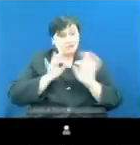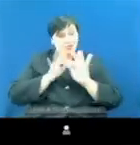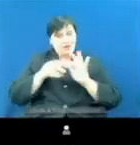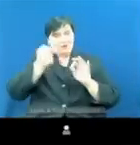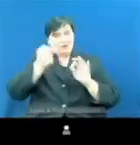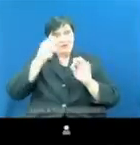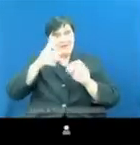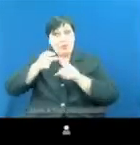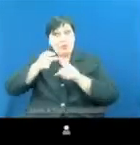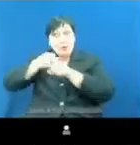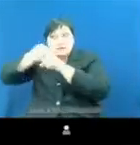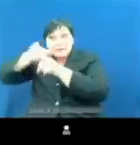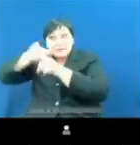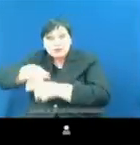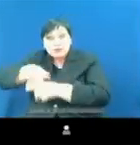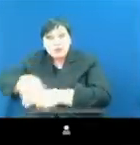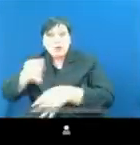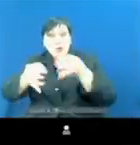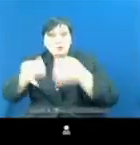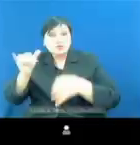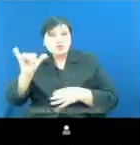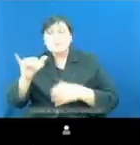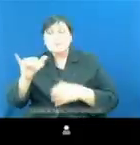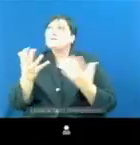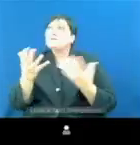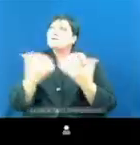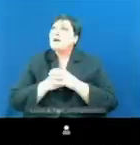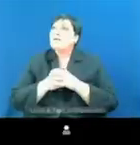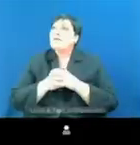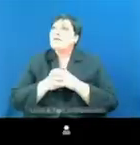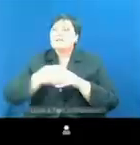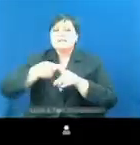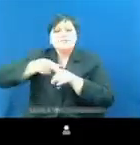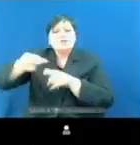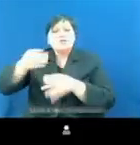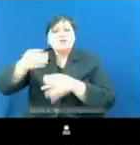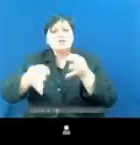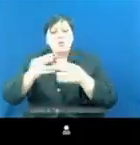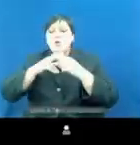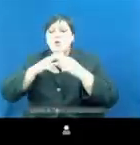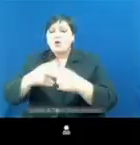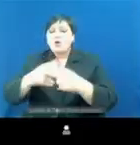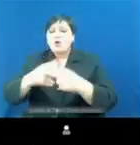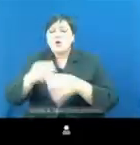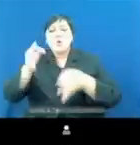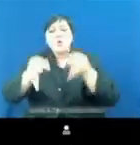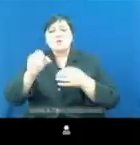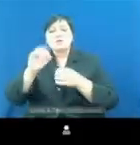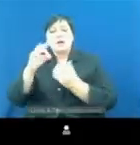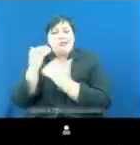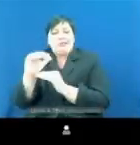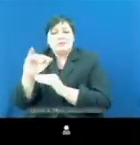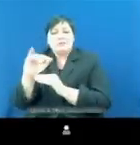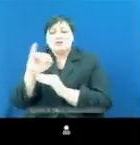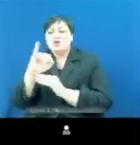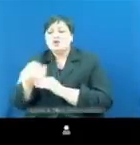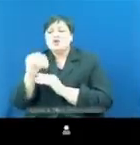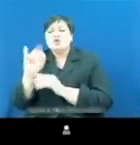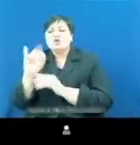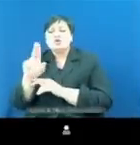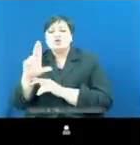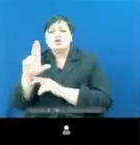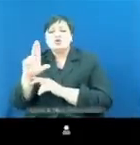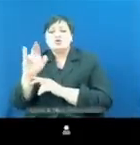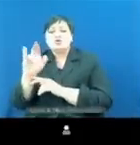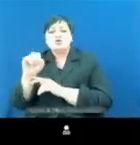So there are specialized courts are called courts of limited jurisdiction. The legislature creates